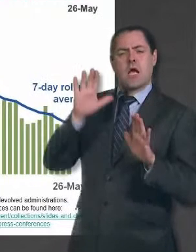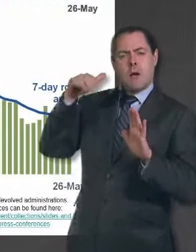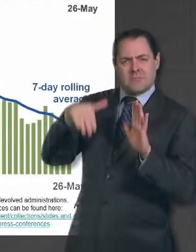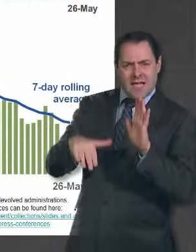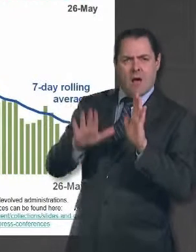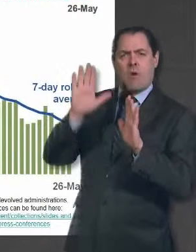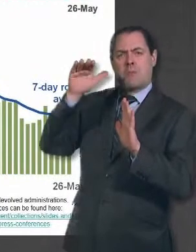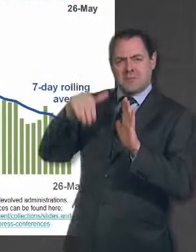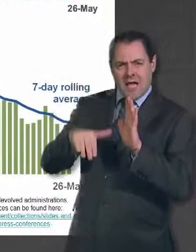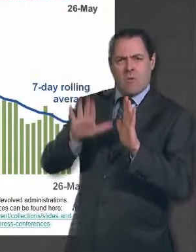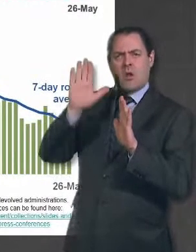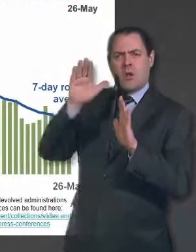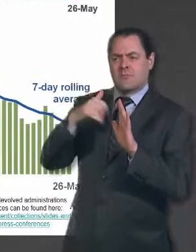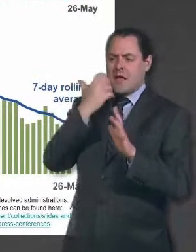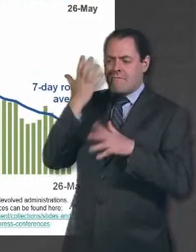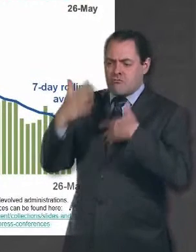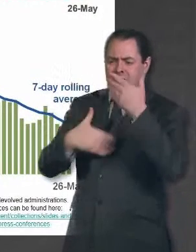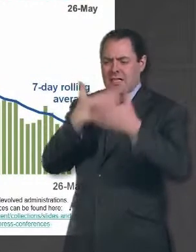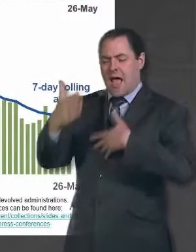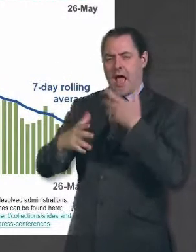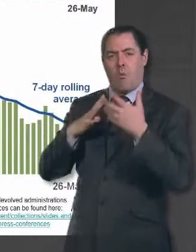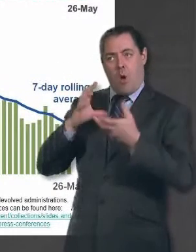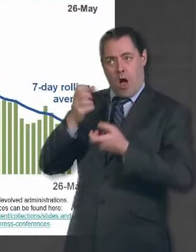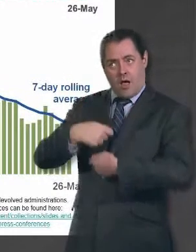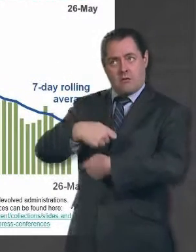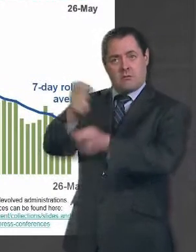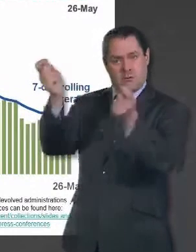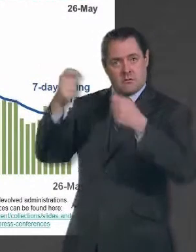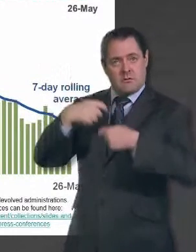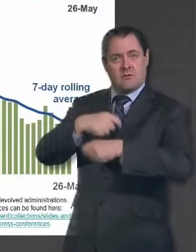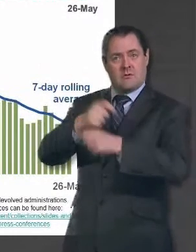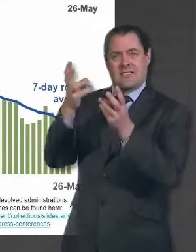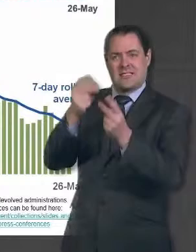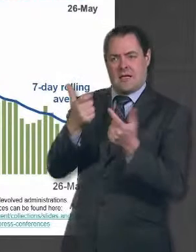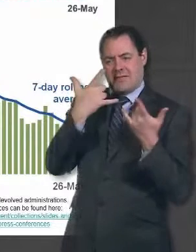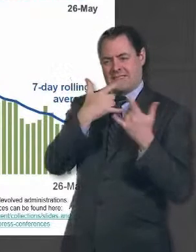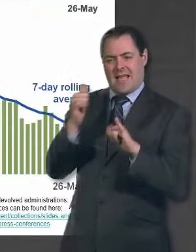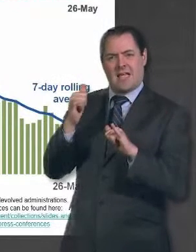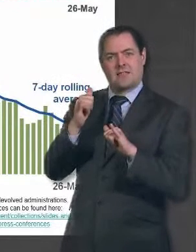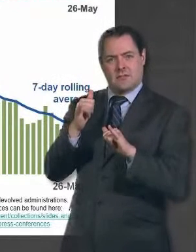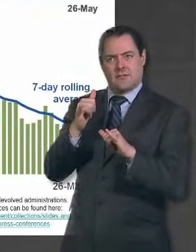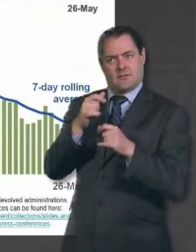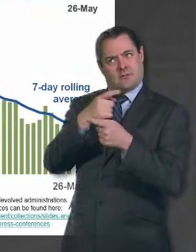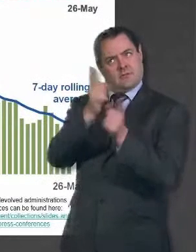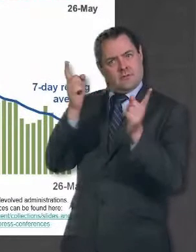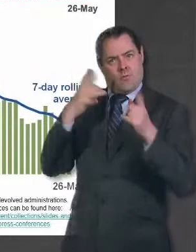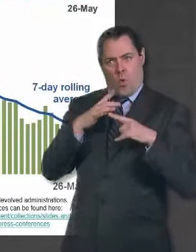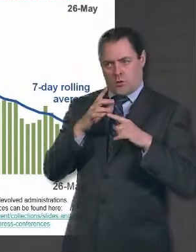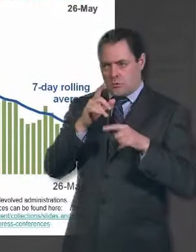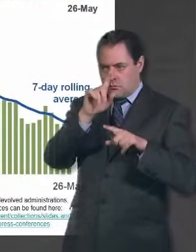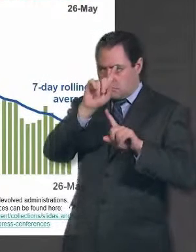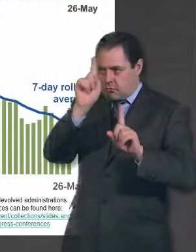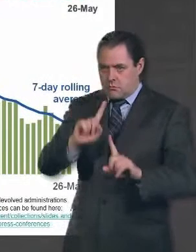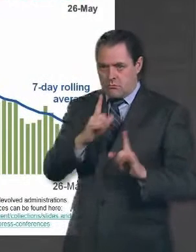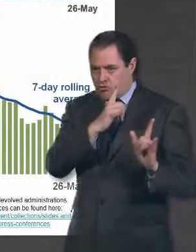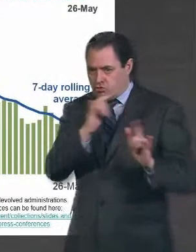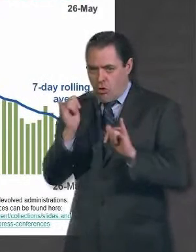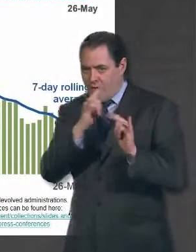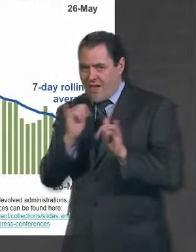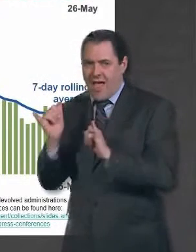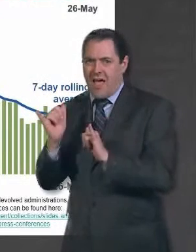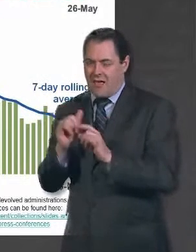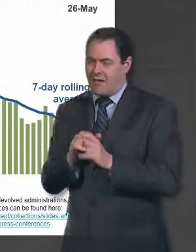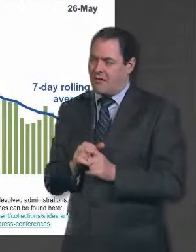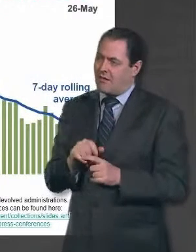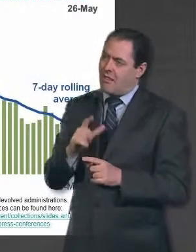out large volumes of tests on certain days to perform large-scale population surveys. So the fact that the test numbers fluctuate is